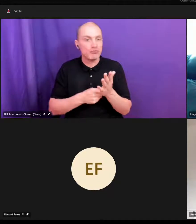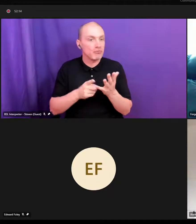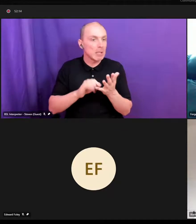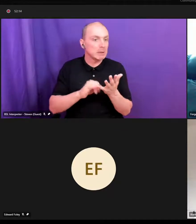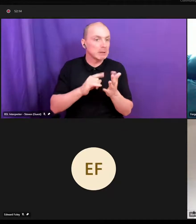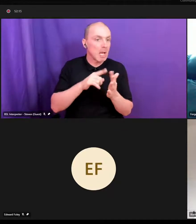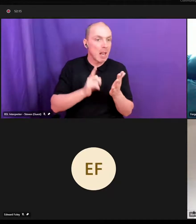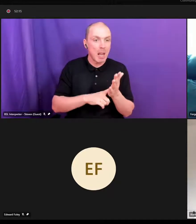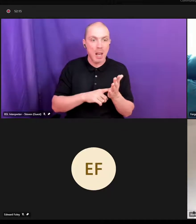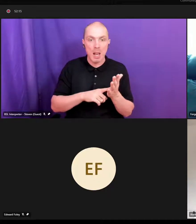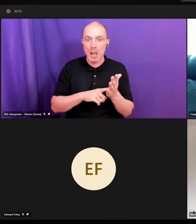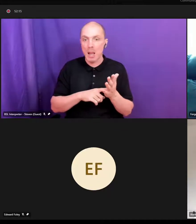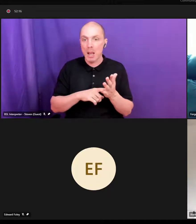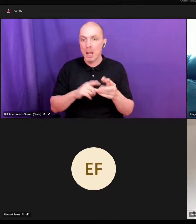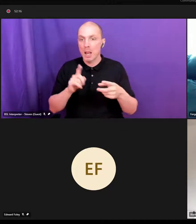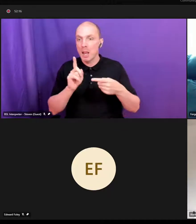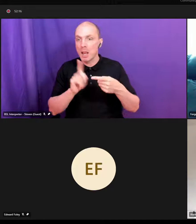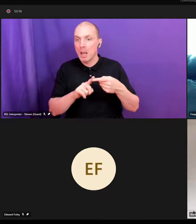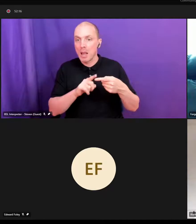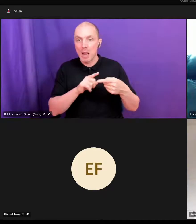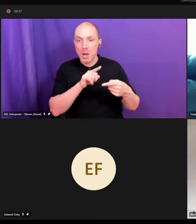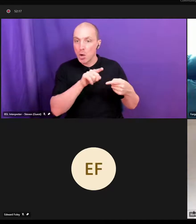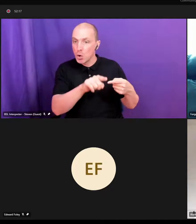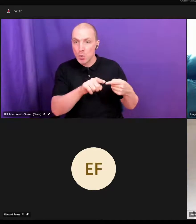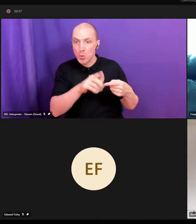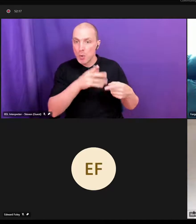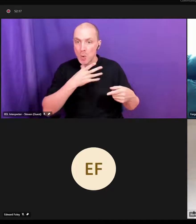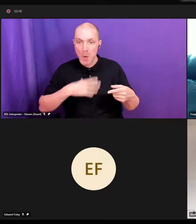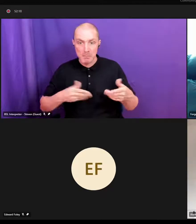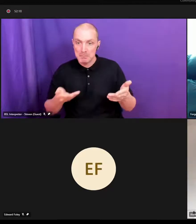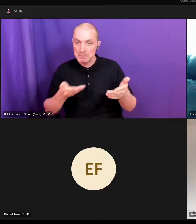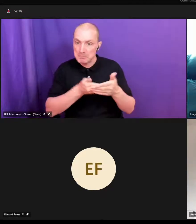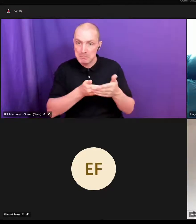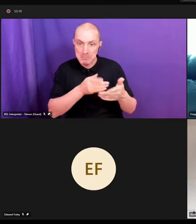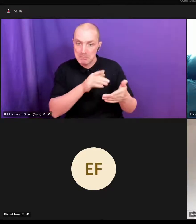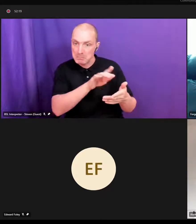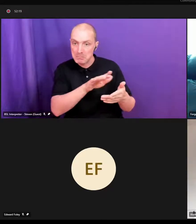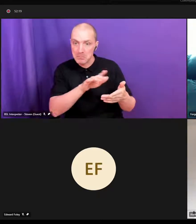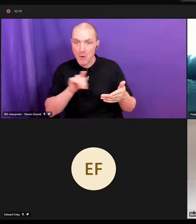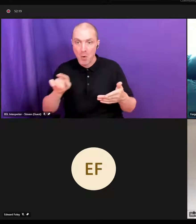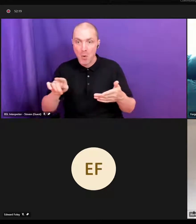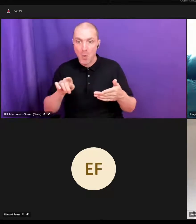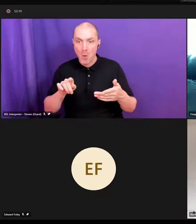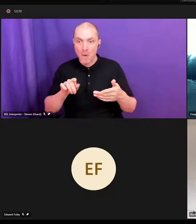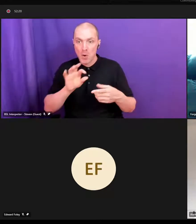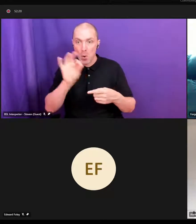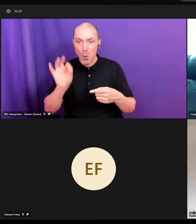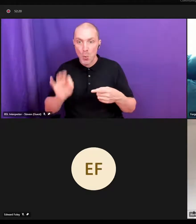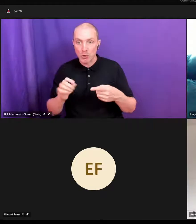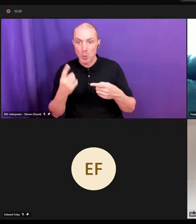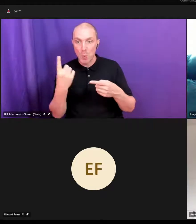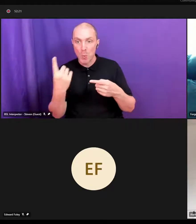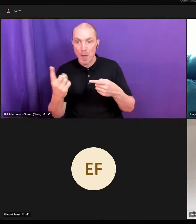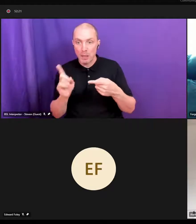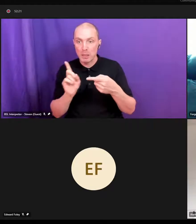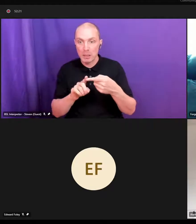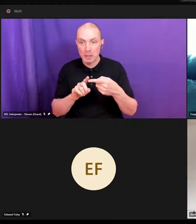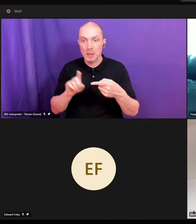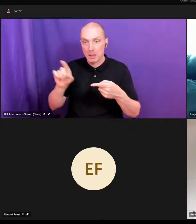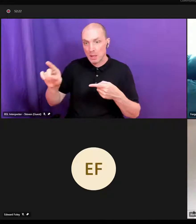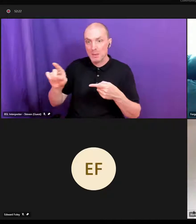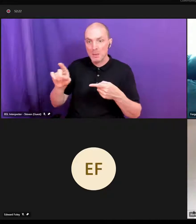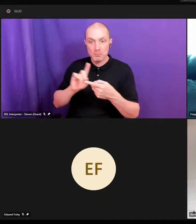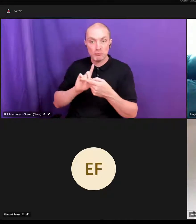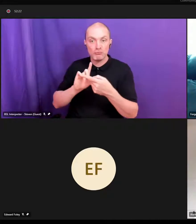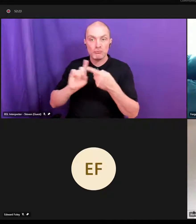unless Ian's got detailed information, I would probably take the opportunity just to revert back to Councillor Fagan on